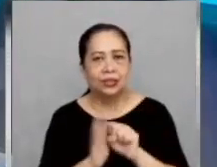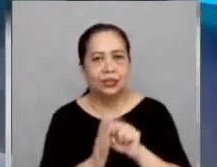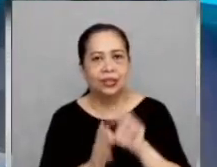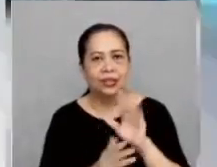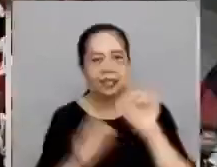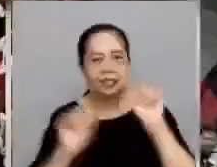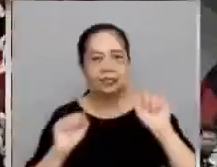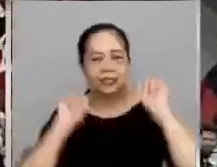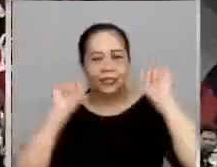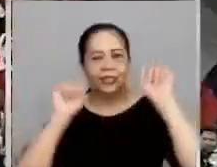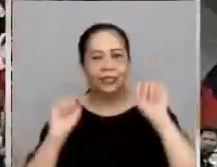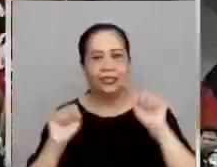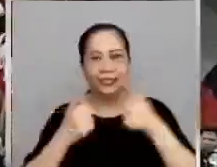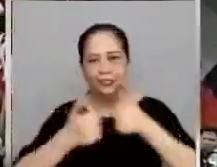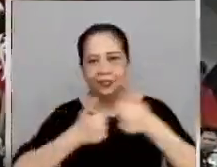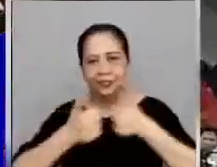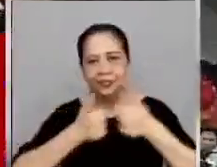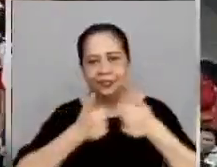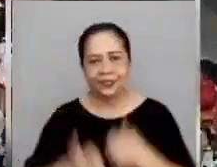Competition.